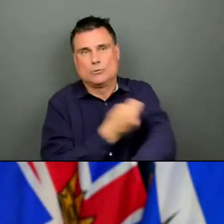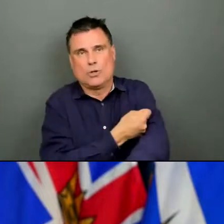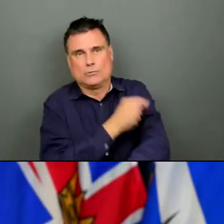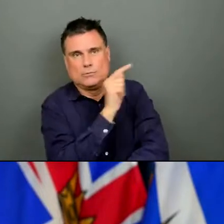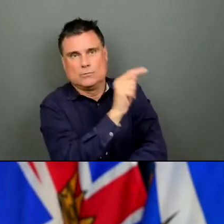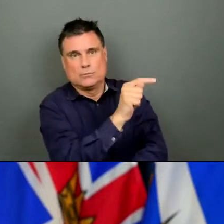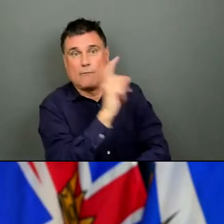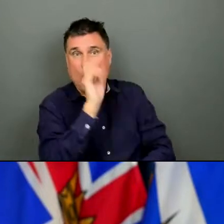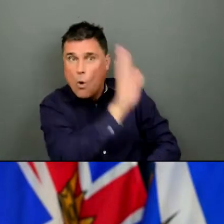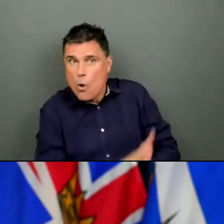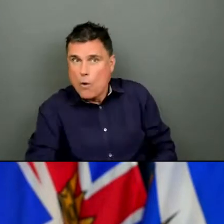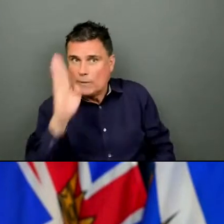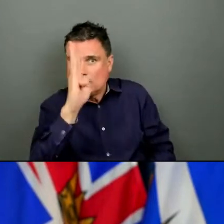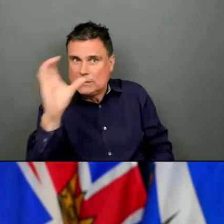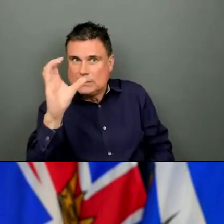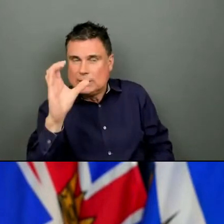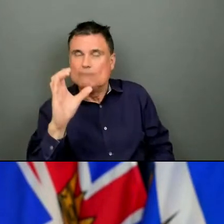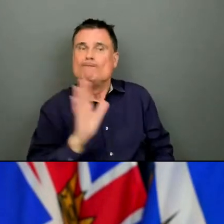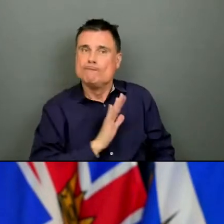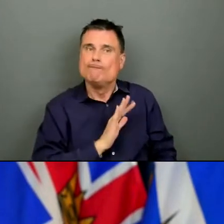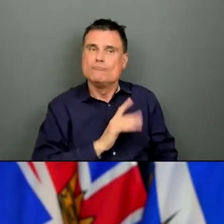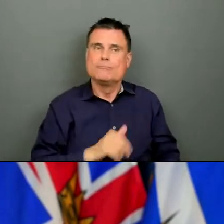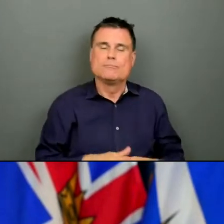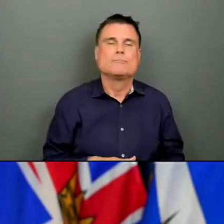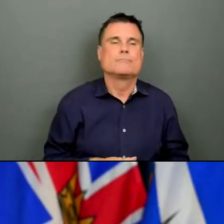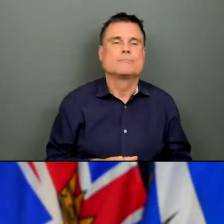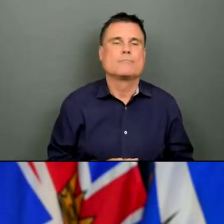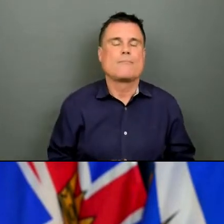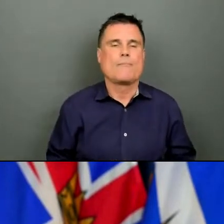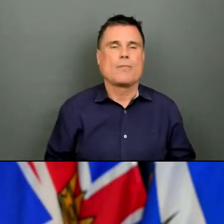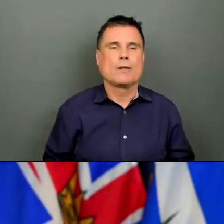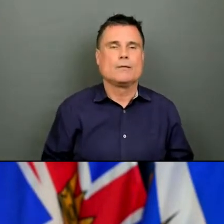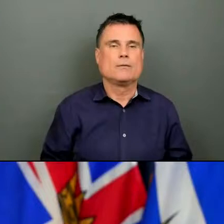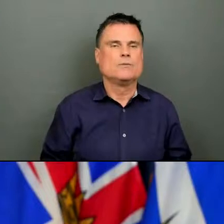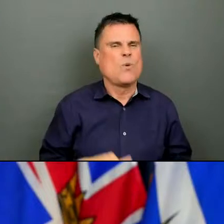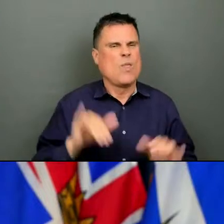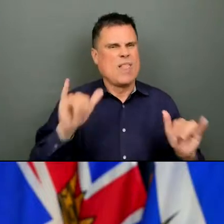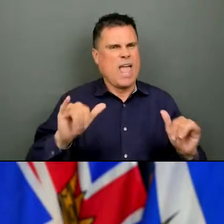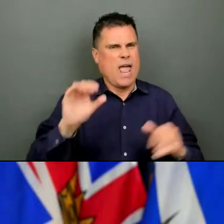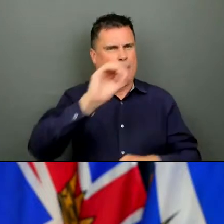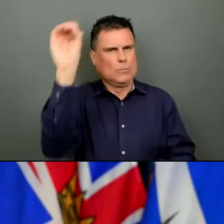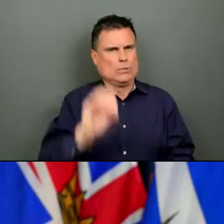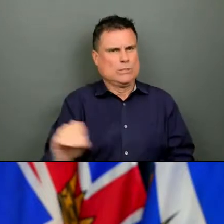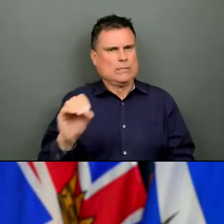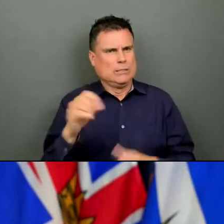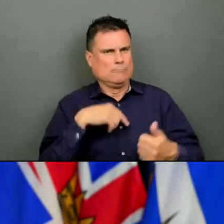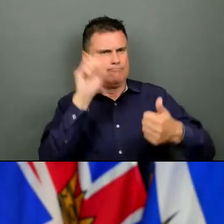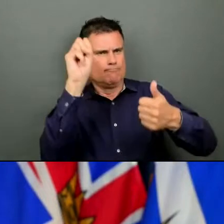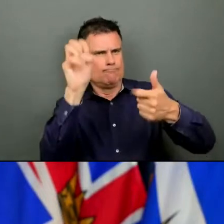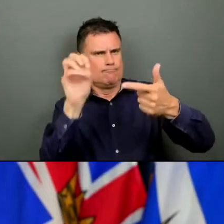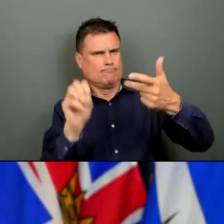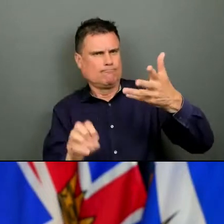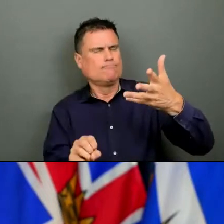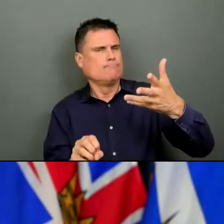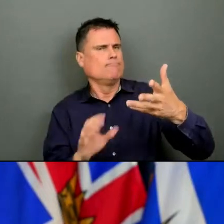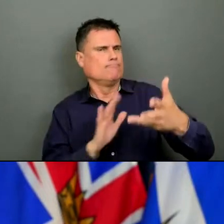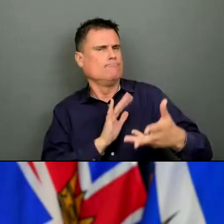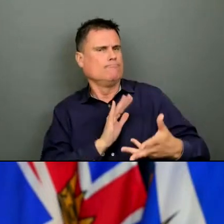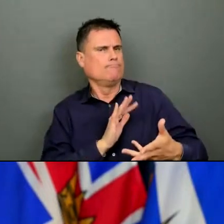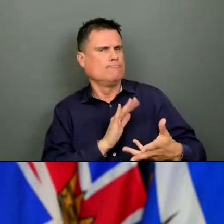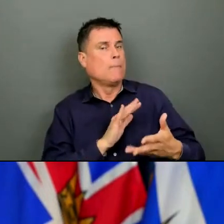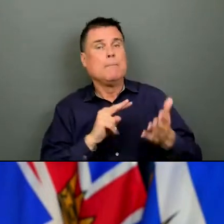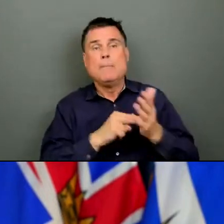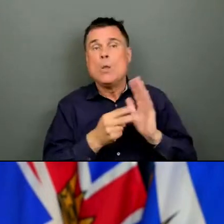And 18 and above at 75% first dose and 10% second dose. So in short,